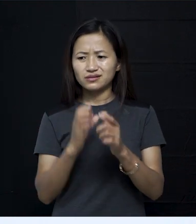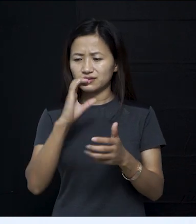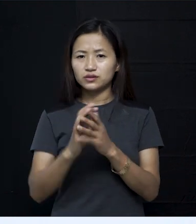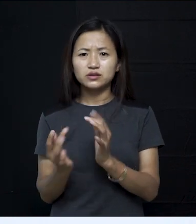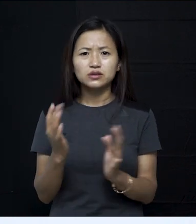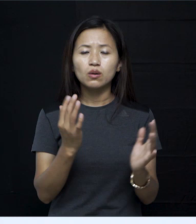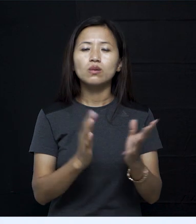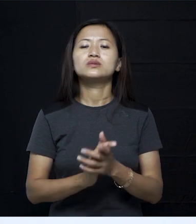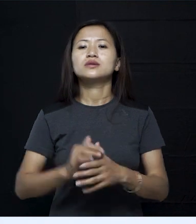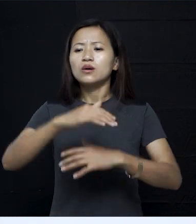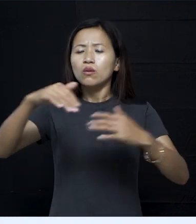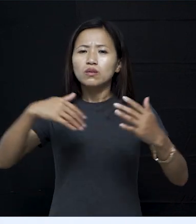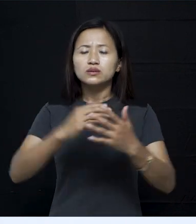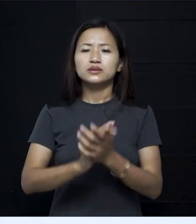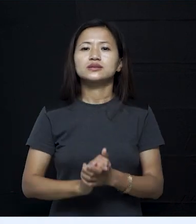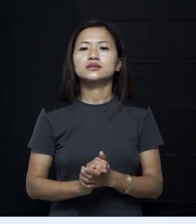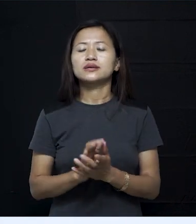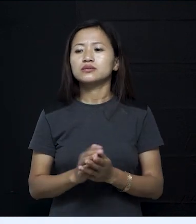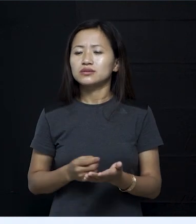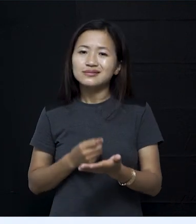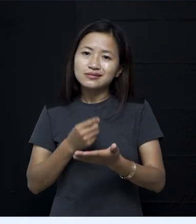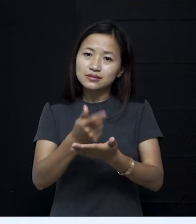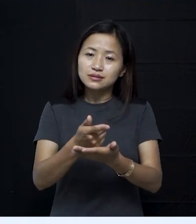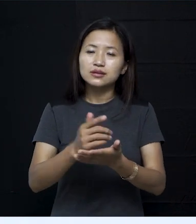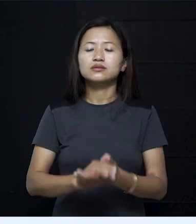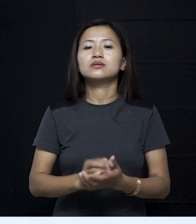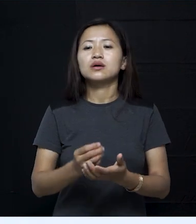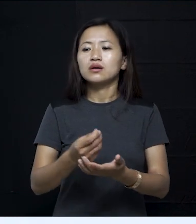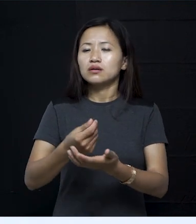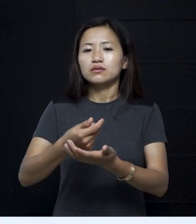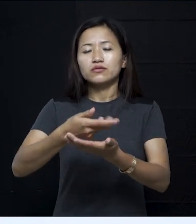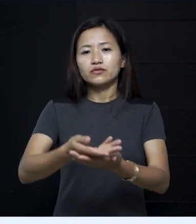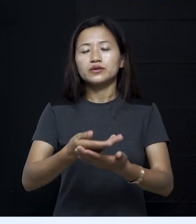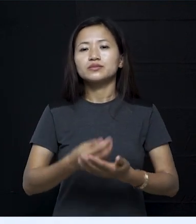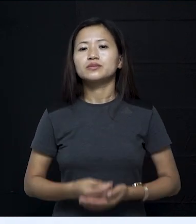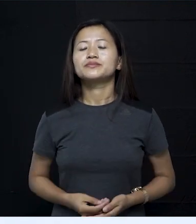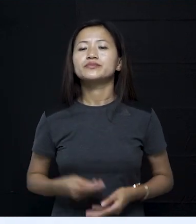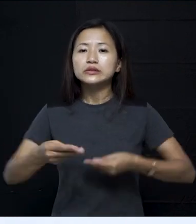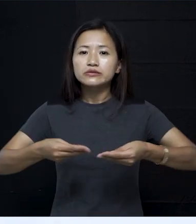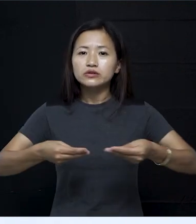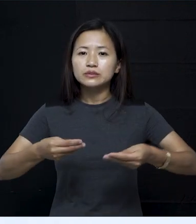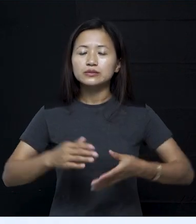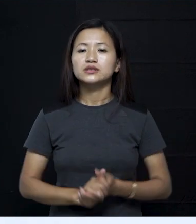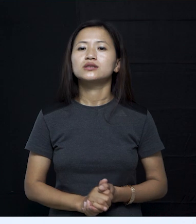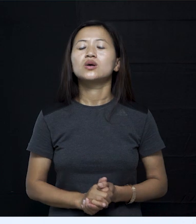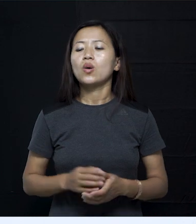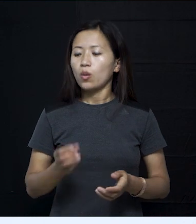the third one. The third one, we call it as commercial. Okay,